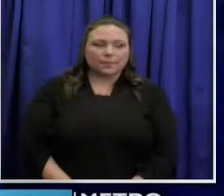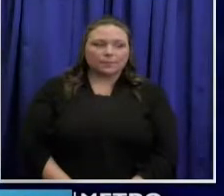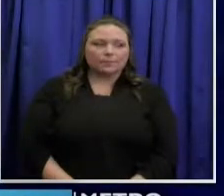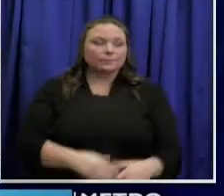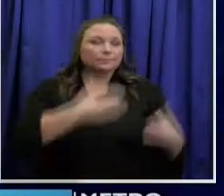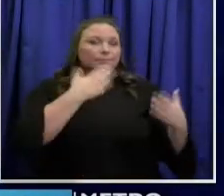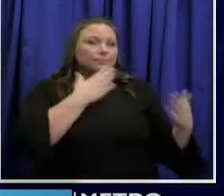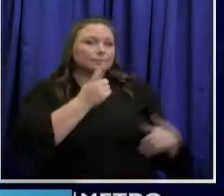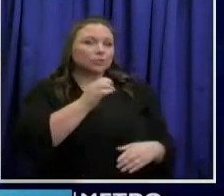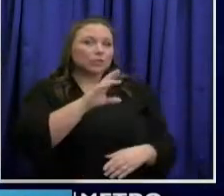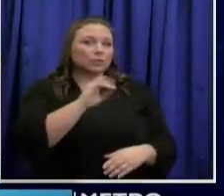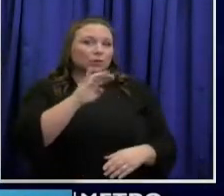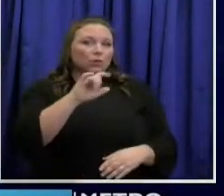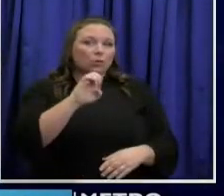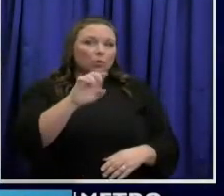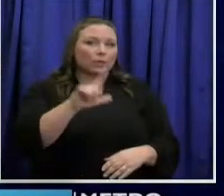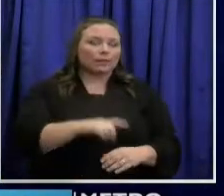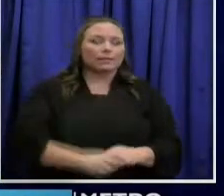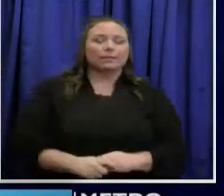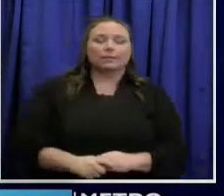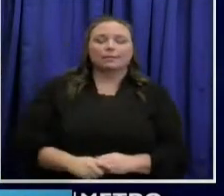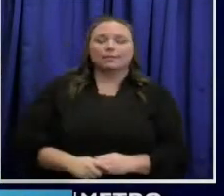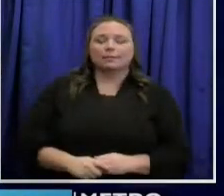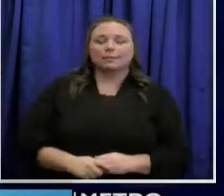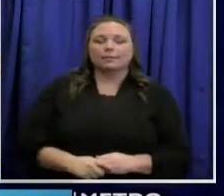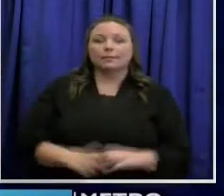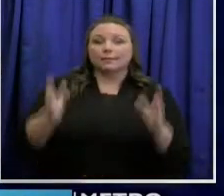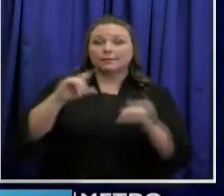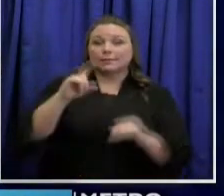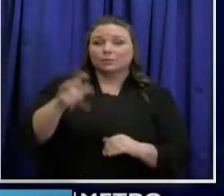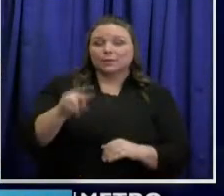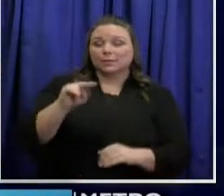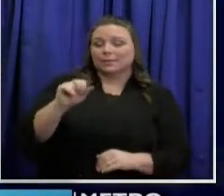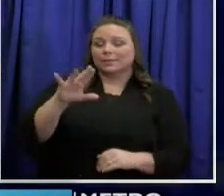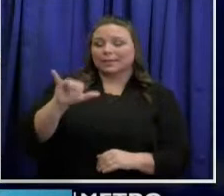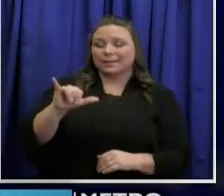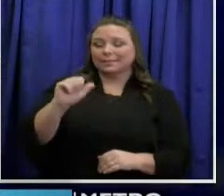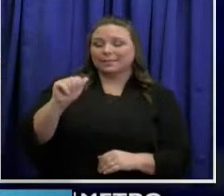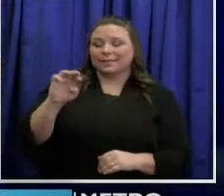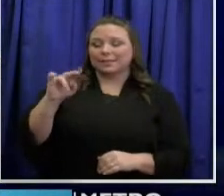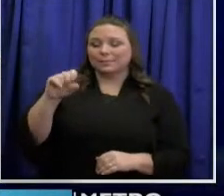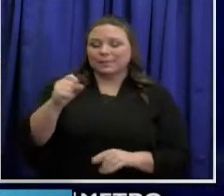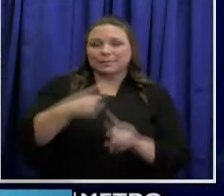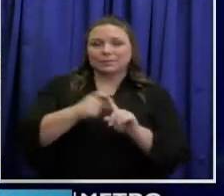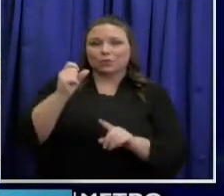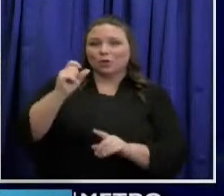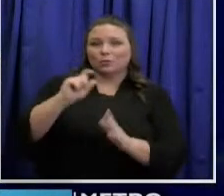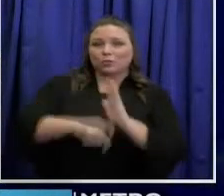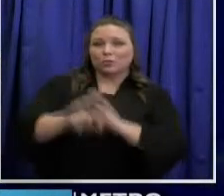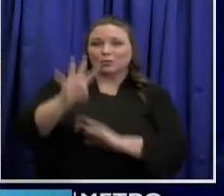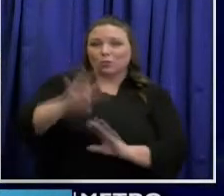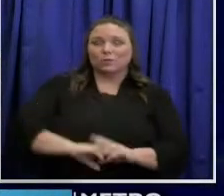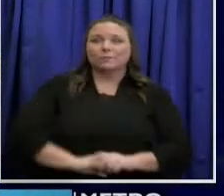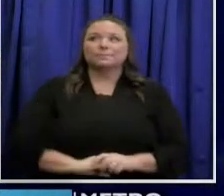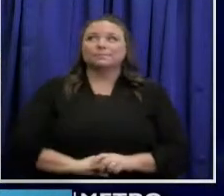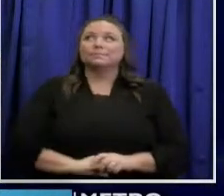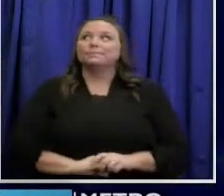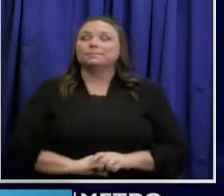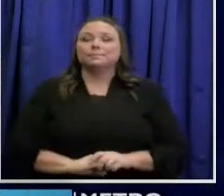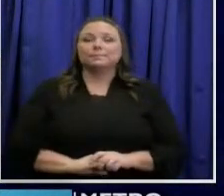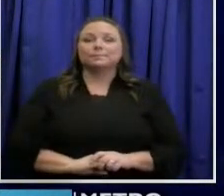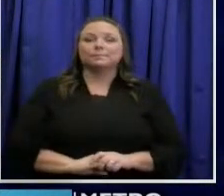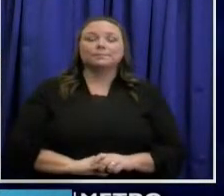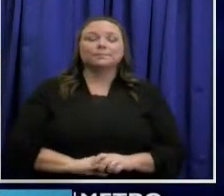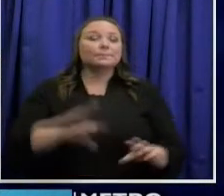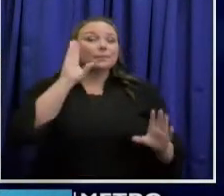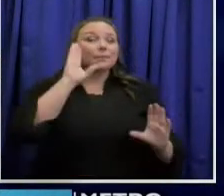Thank you, Dr. Caldwell. Our next question comes from Nancy Amons from Channel 4. Nancy, good morning.